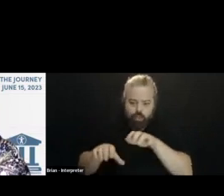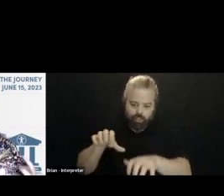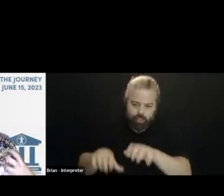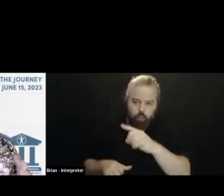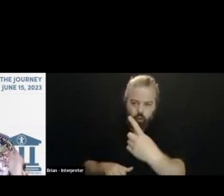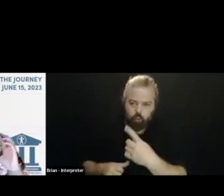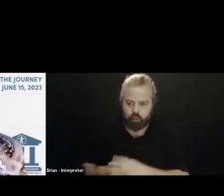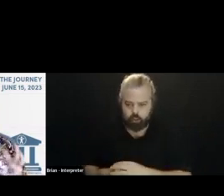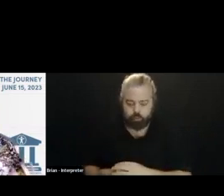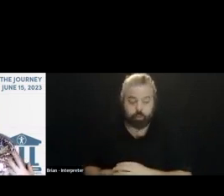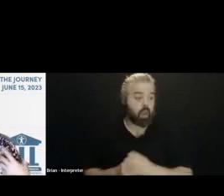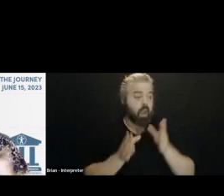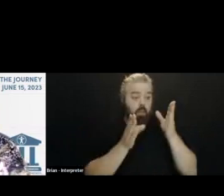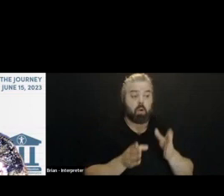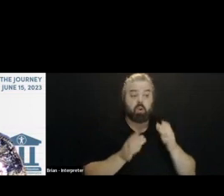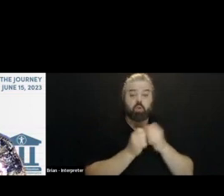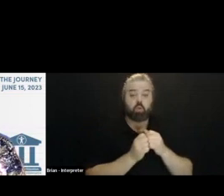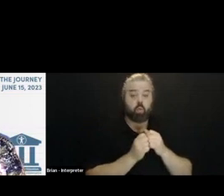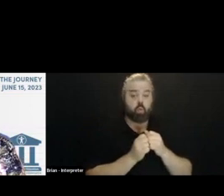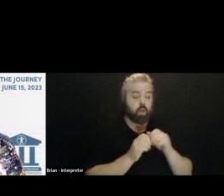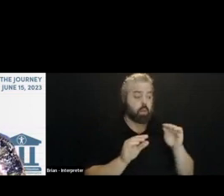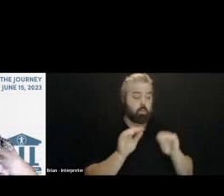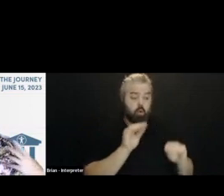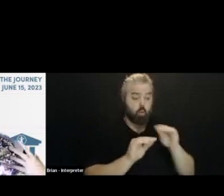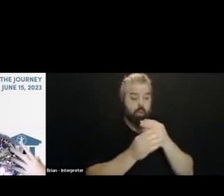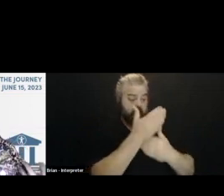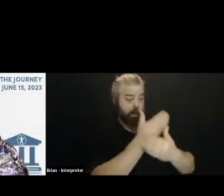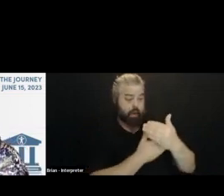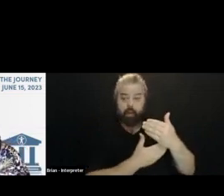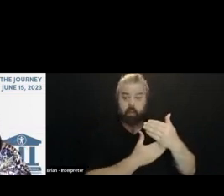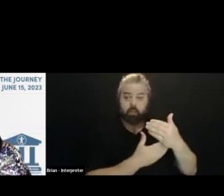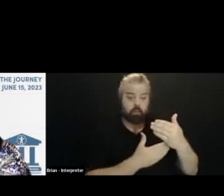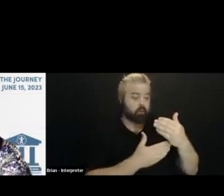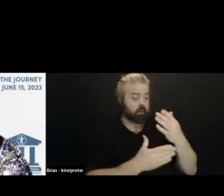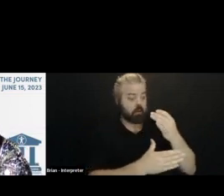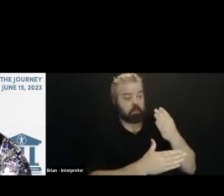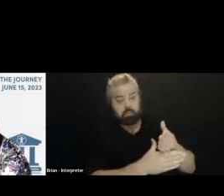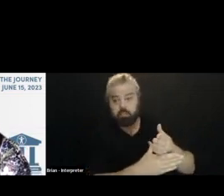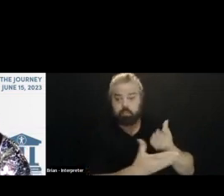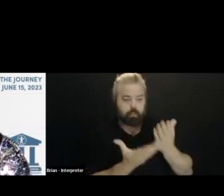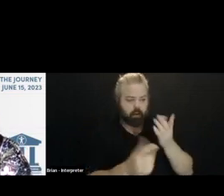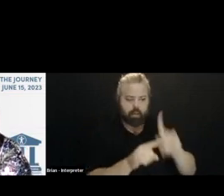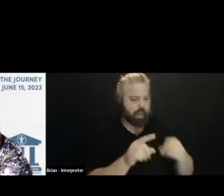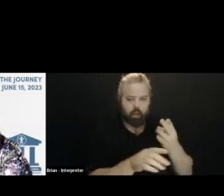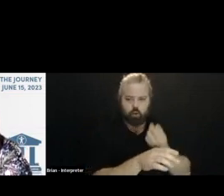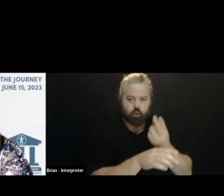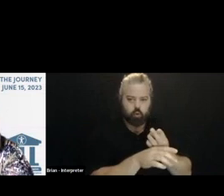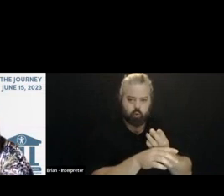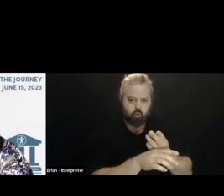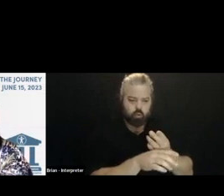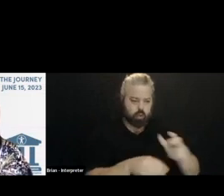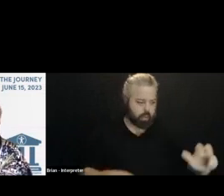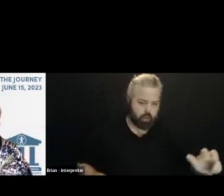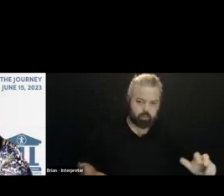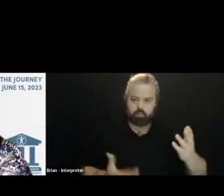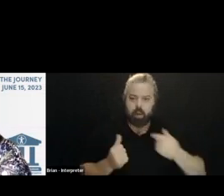a mobility impairment with their hands, who cannot use a mouse for some reason, might be just using a keyboard to tab around and find the other